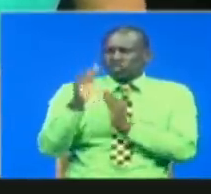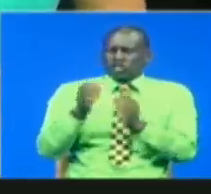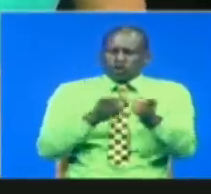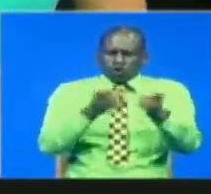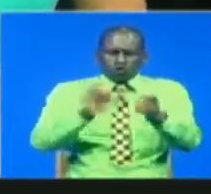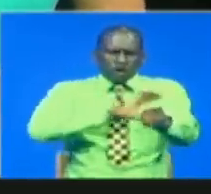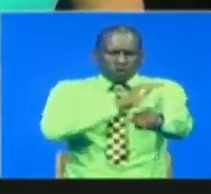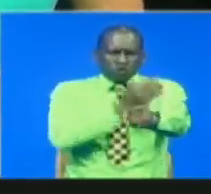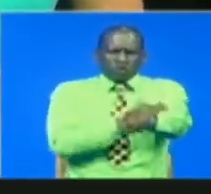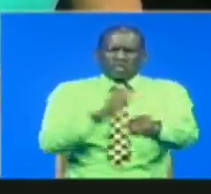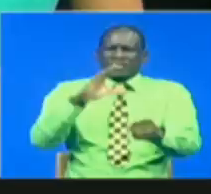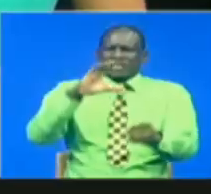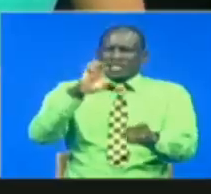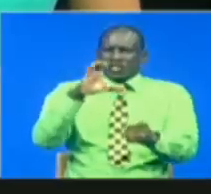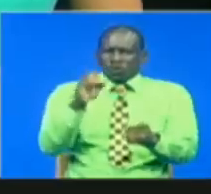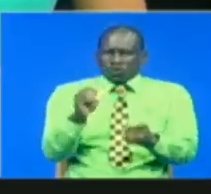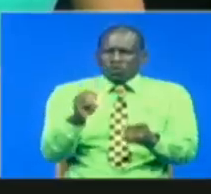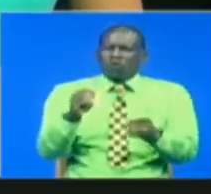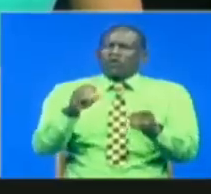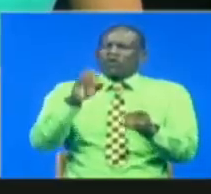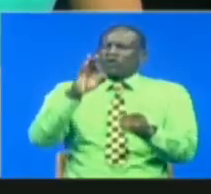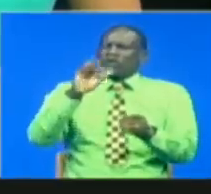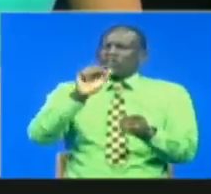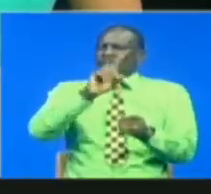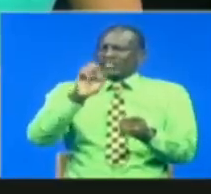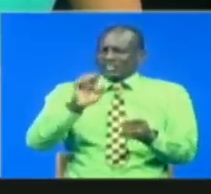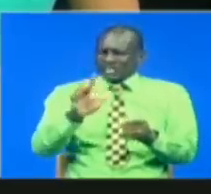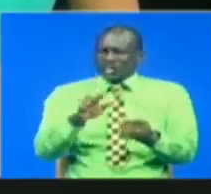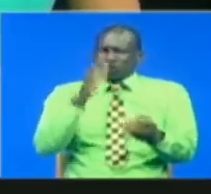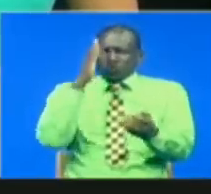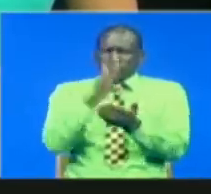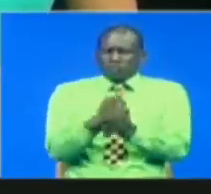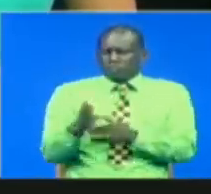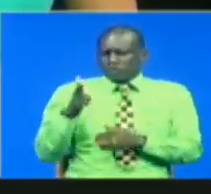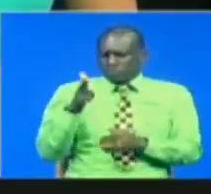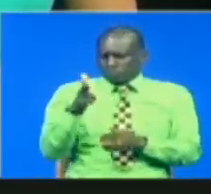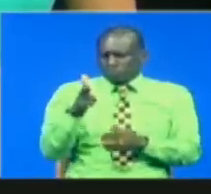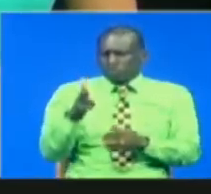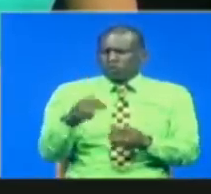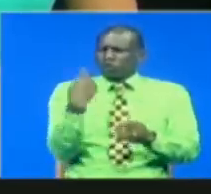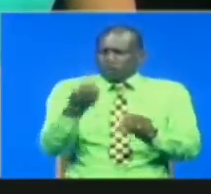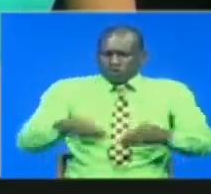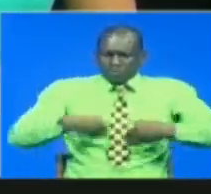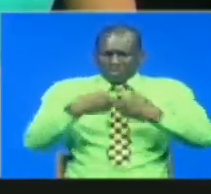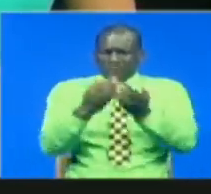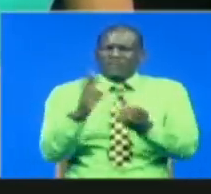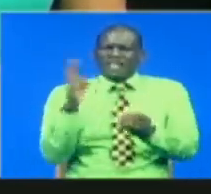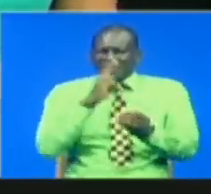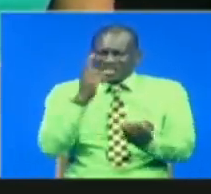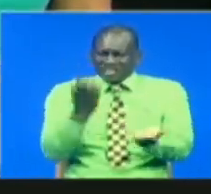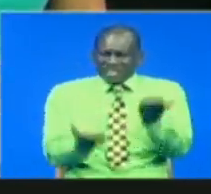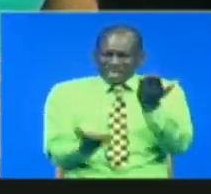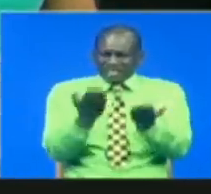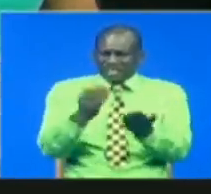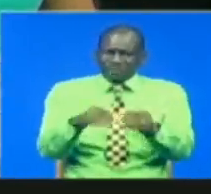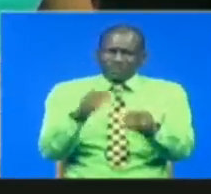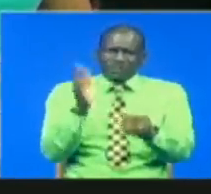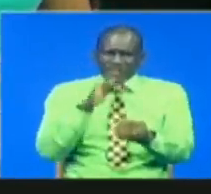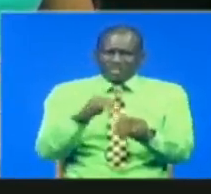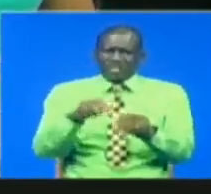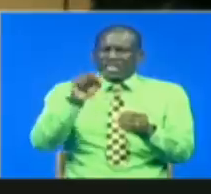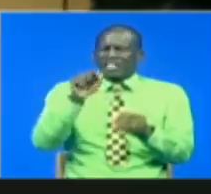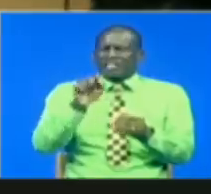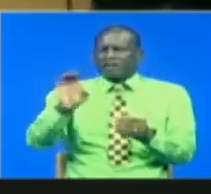CEO Fazul Mohammed, however, confirmed that the firearms would only be given on risk assessment. NTV's Mel Miendo